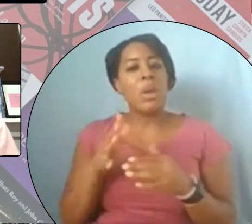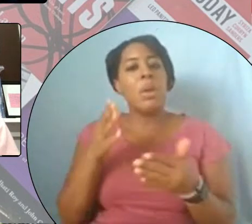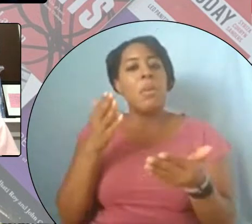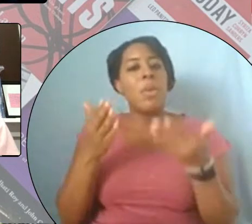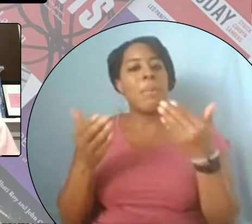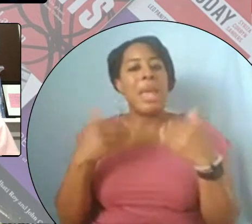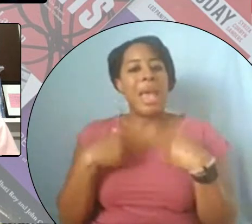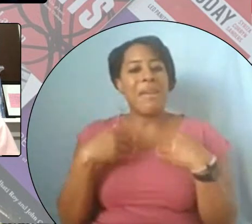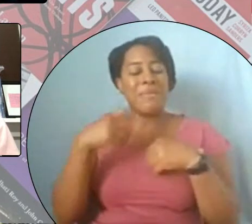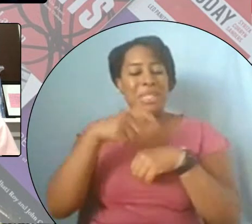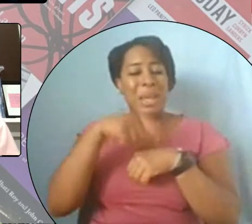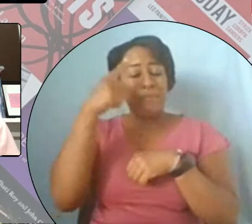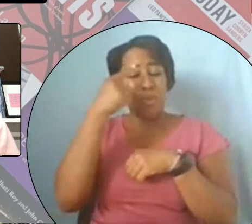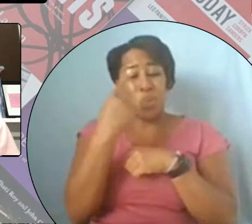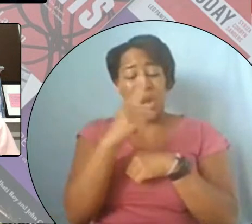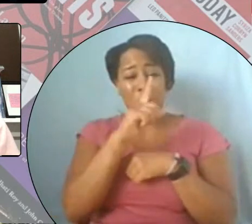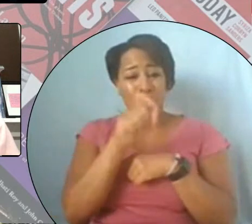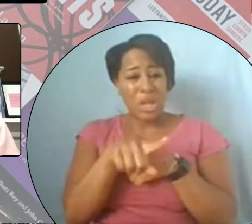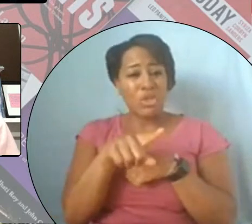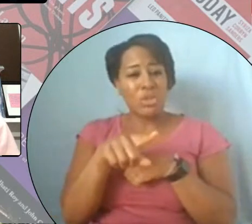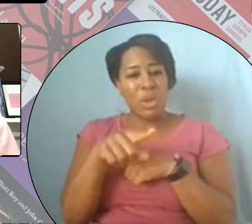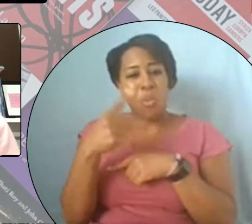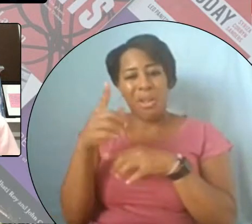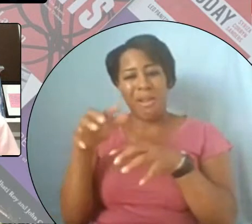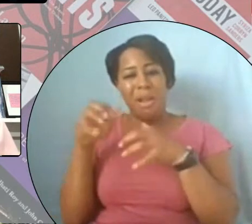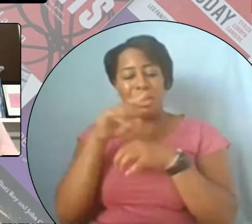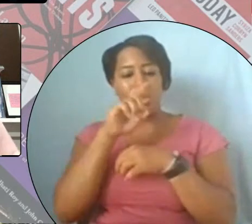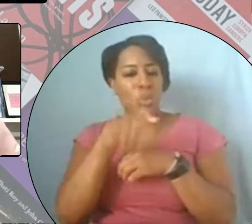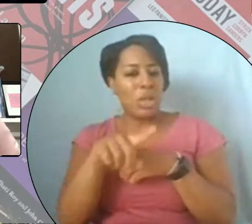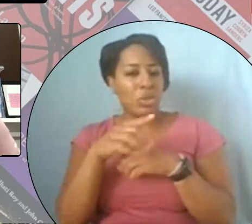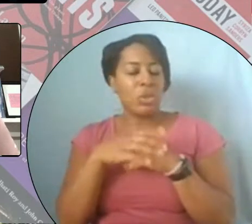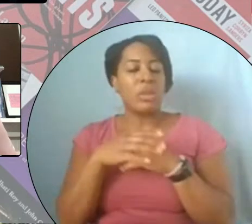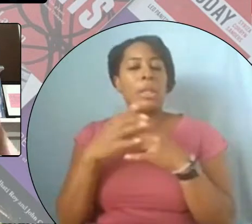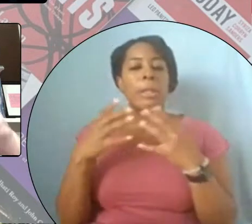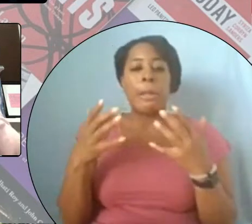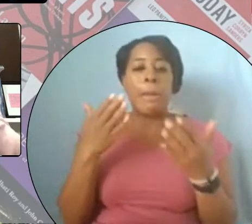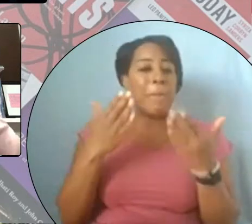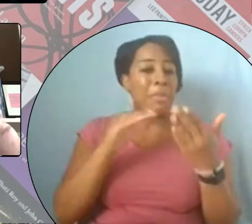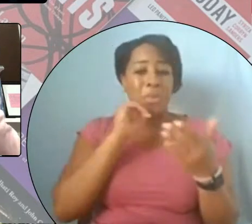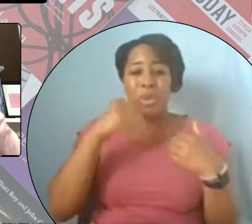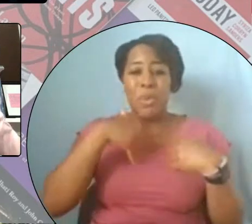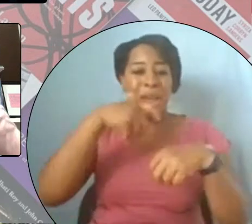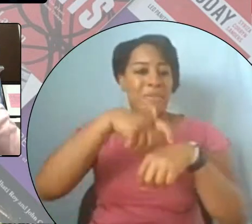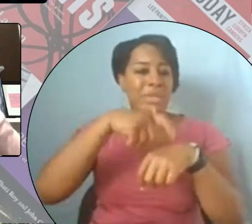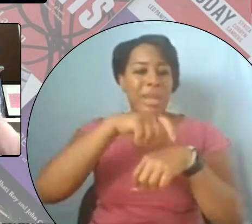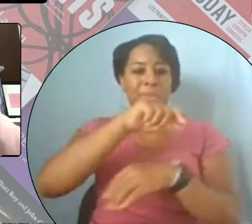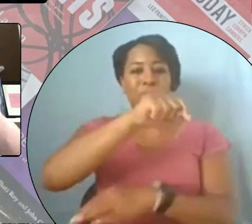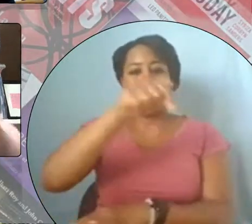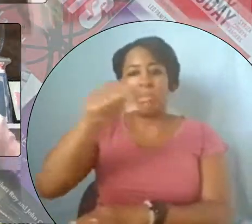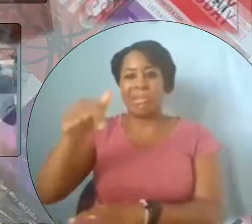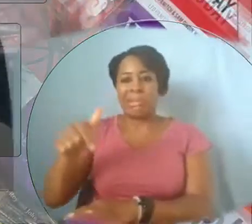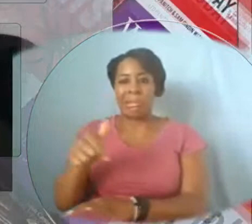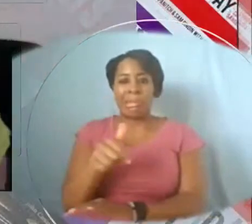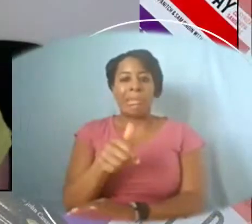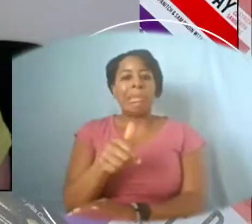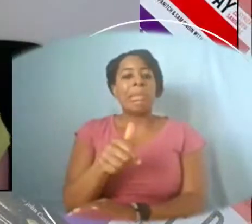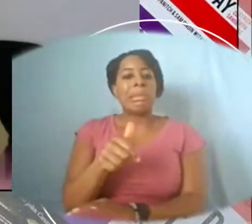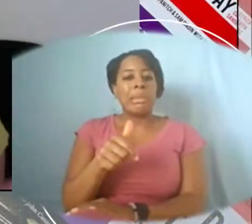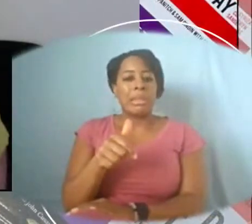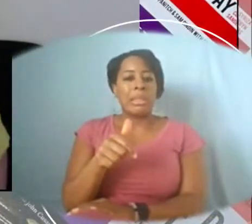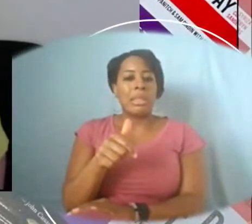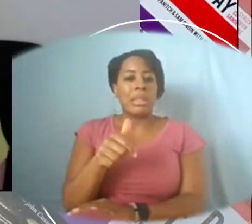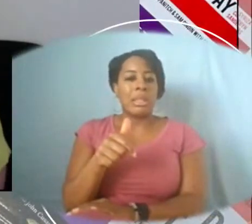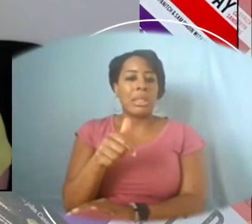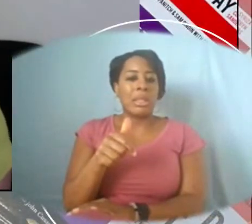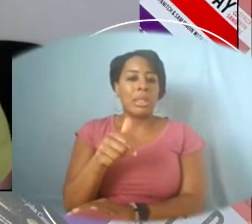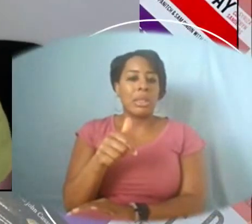one question from the audience, and maybe we don't have time to go around everybody, and you can